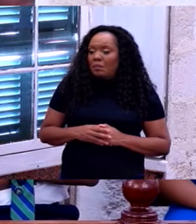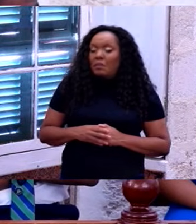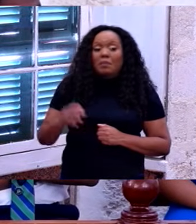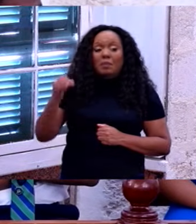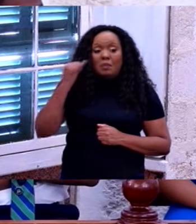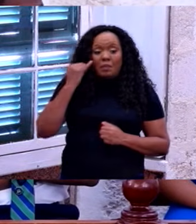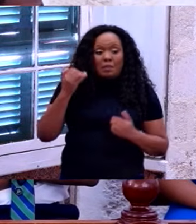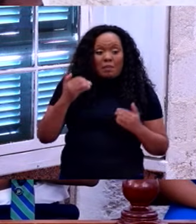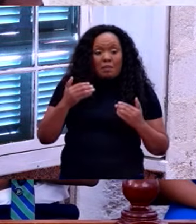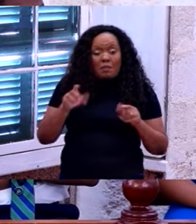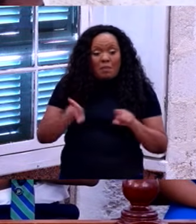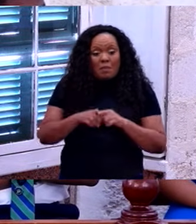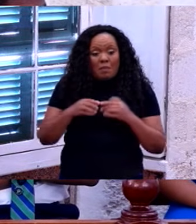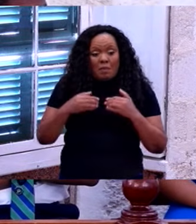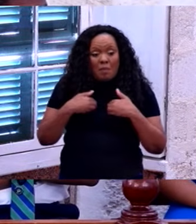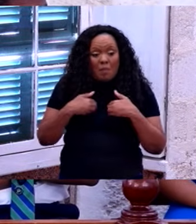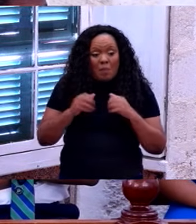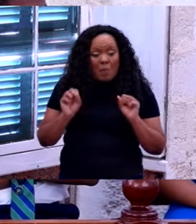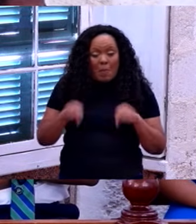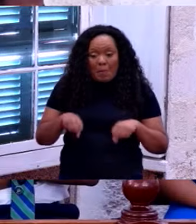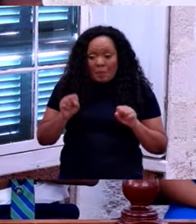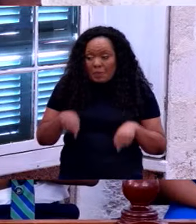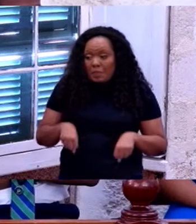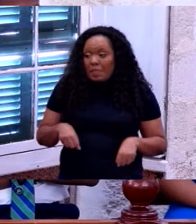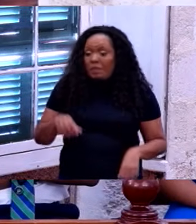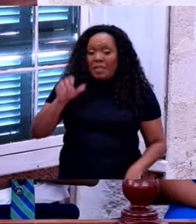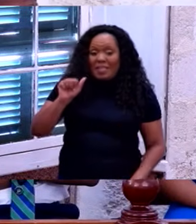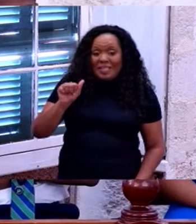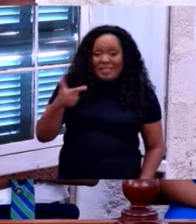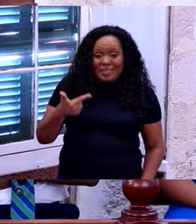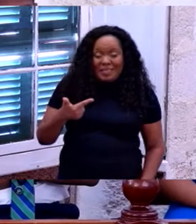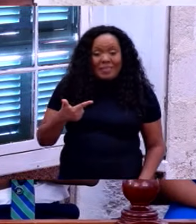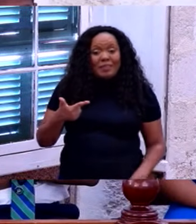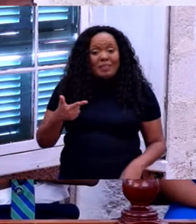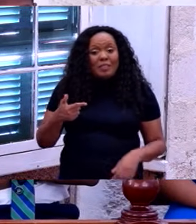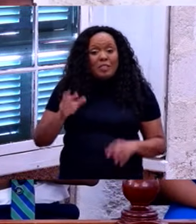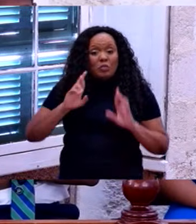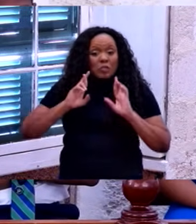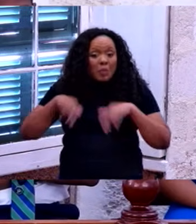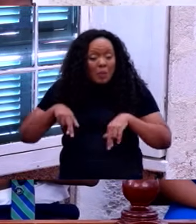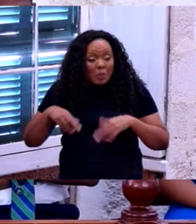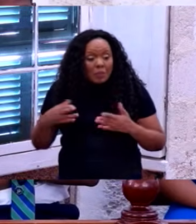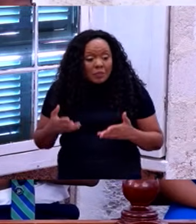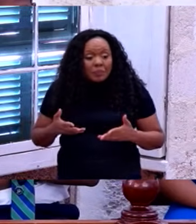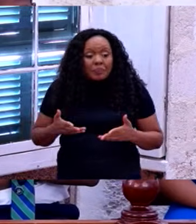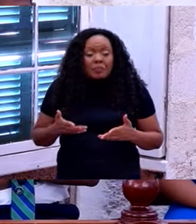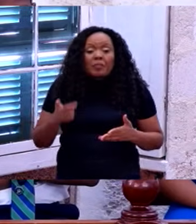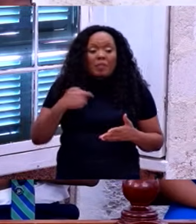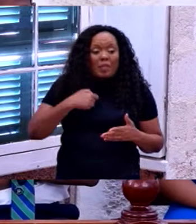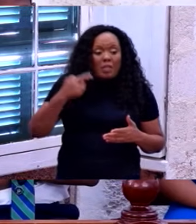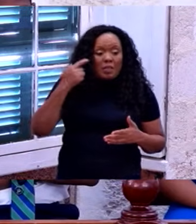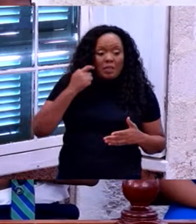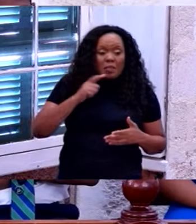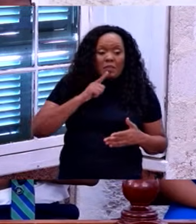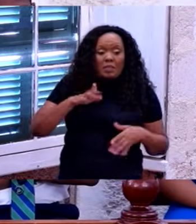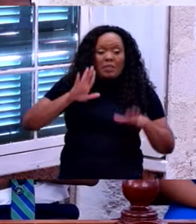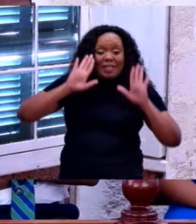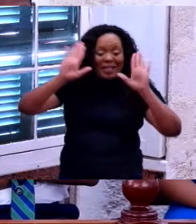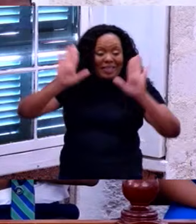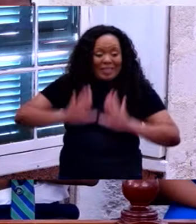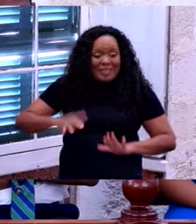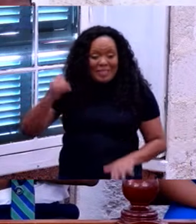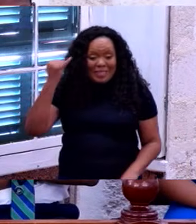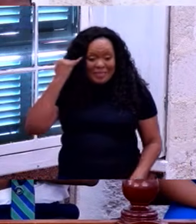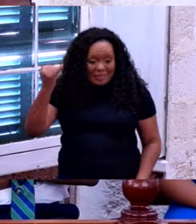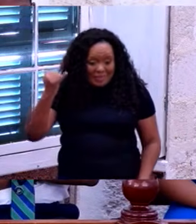AG, to respond to statements in the House, I think is an excellent idea and